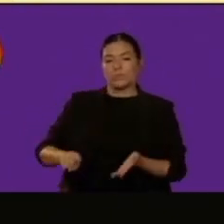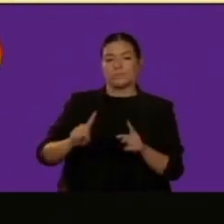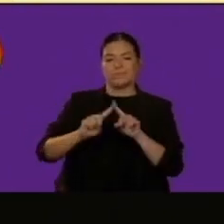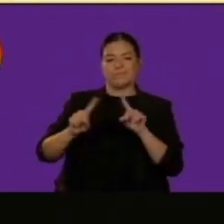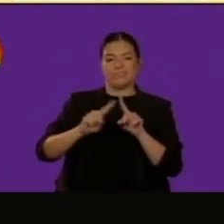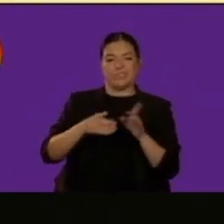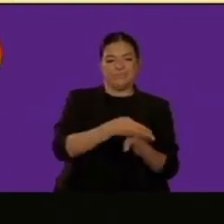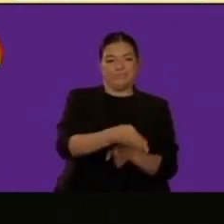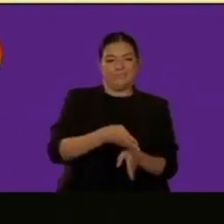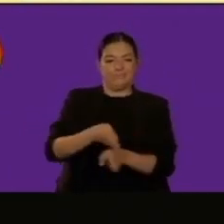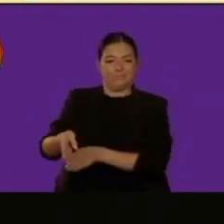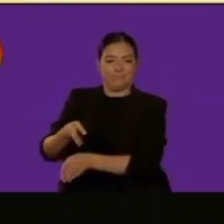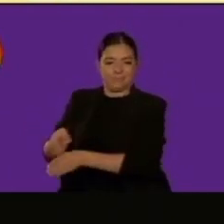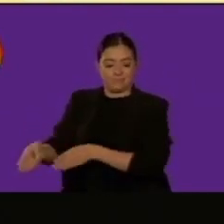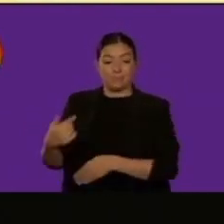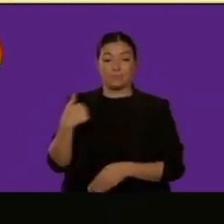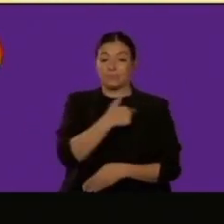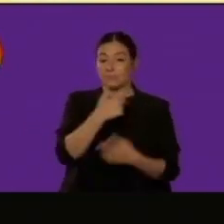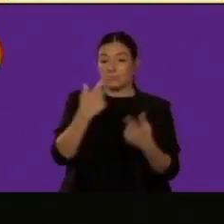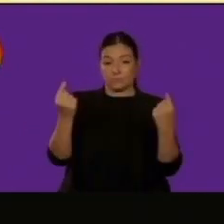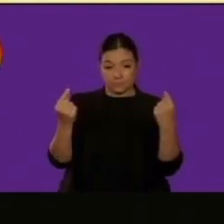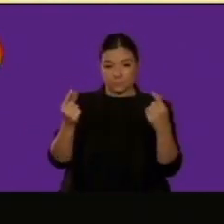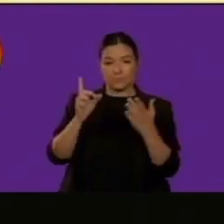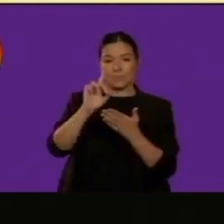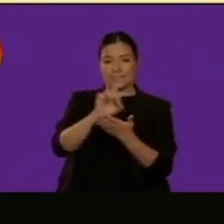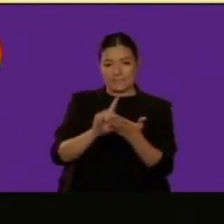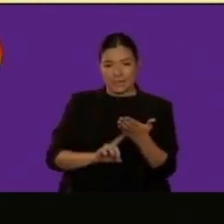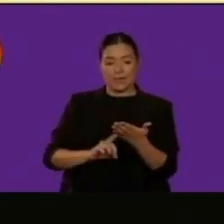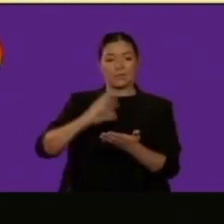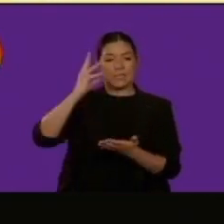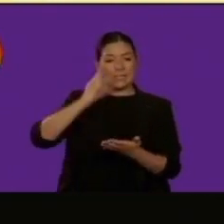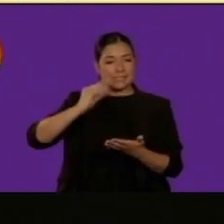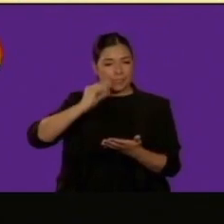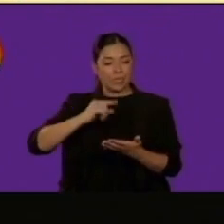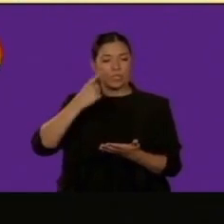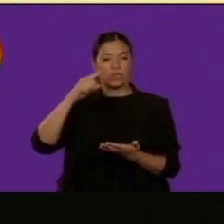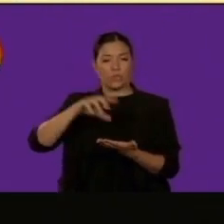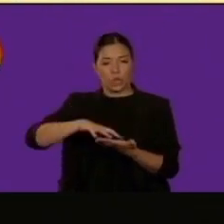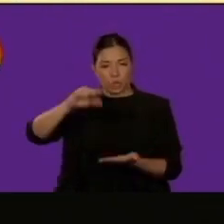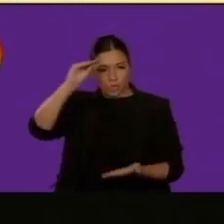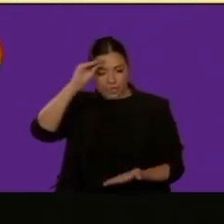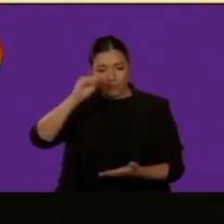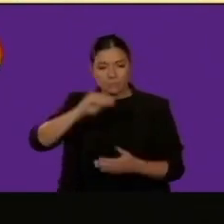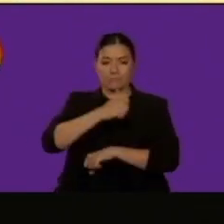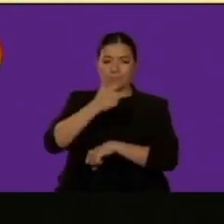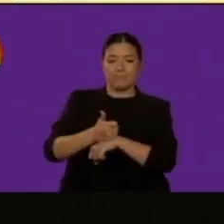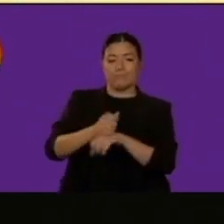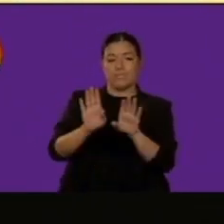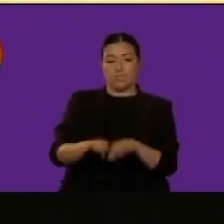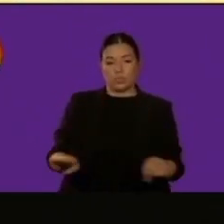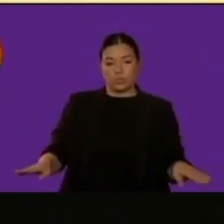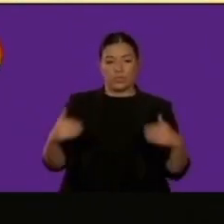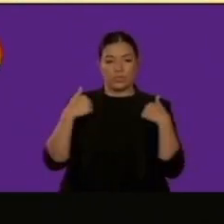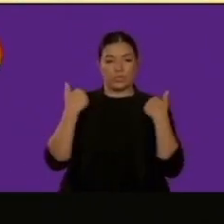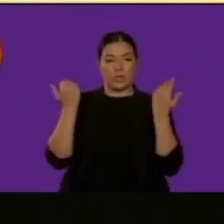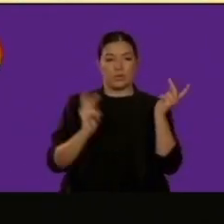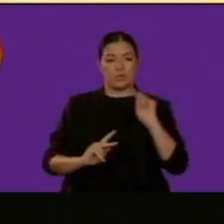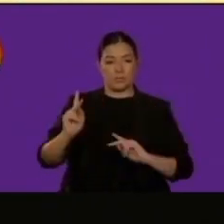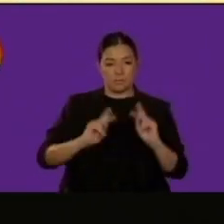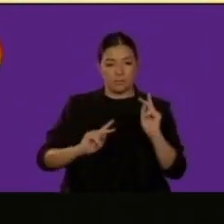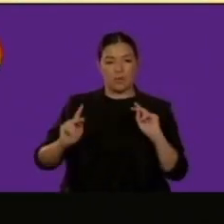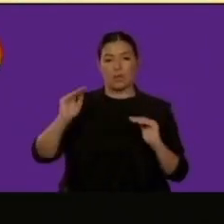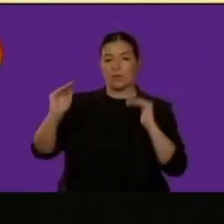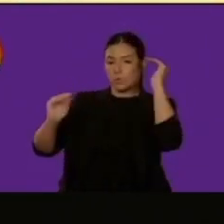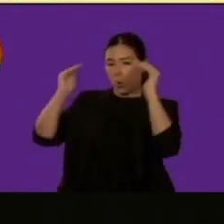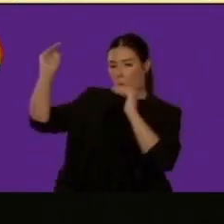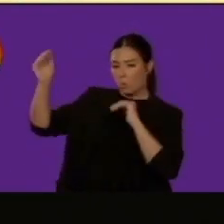local projects. We have specialized in different schools, the schools that we call multicultural schools because the government